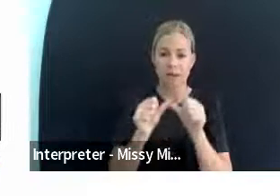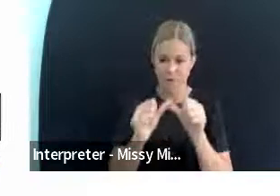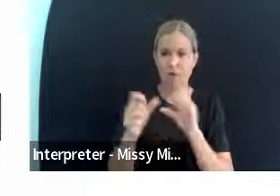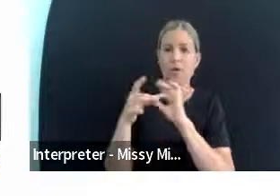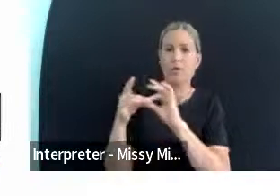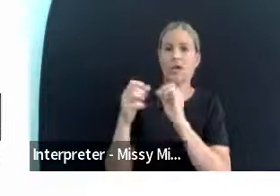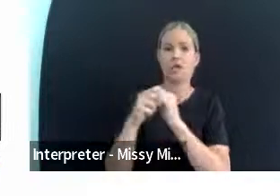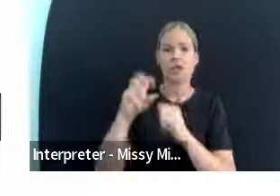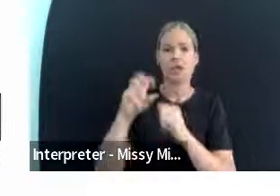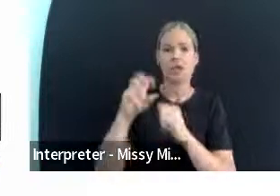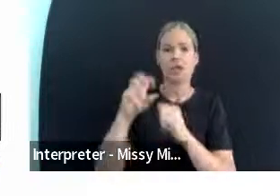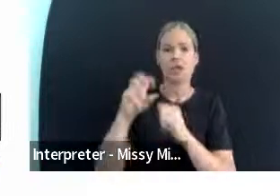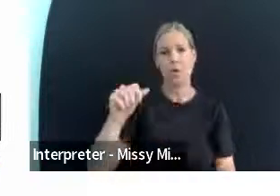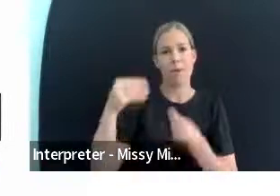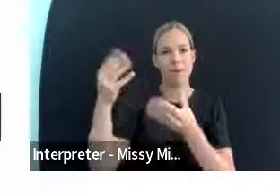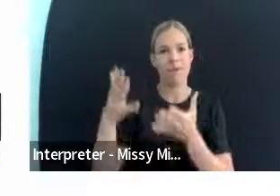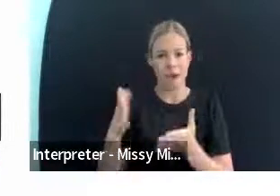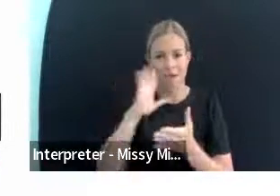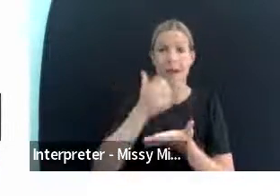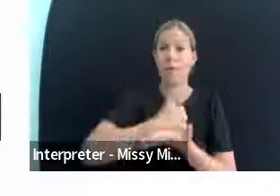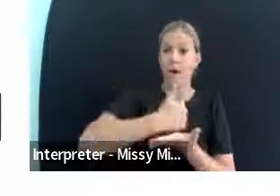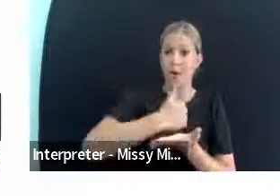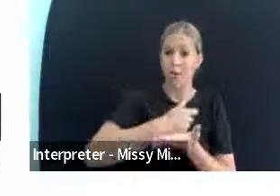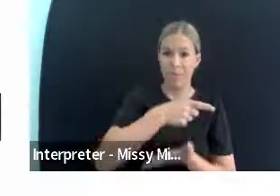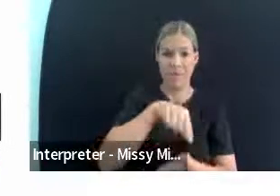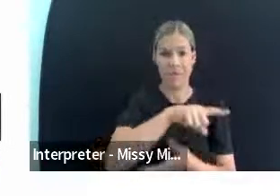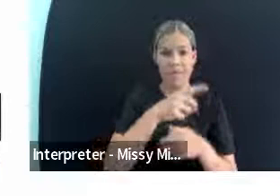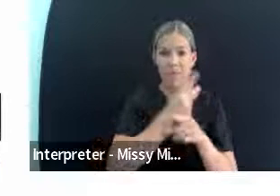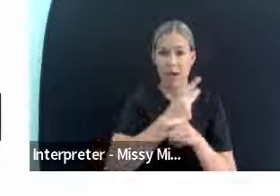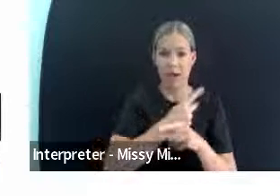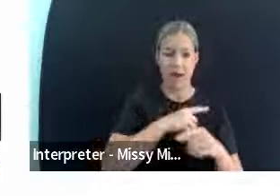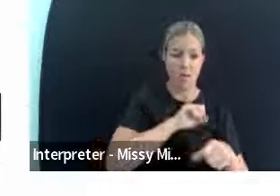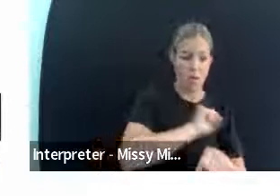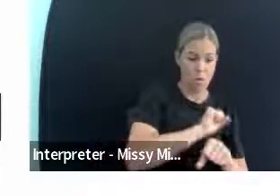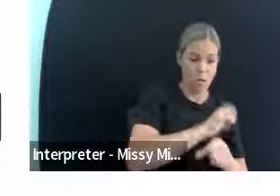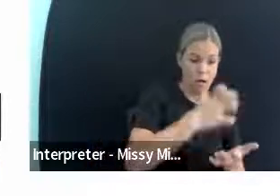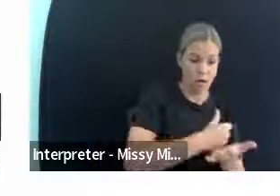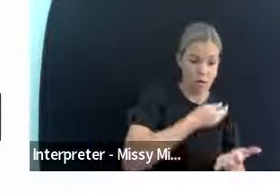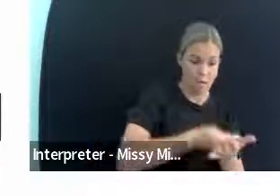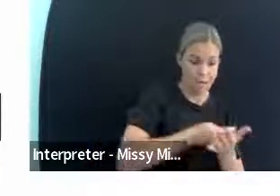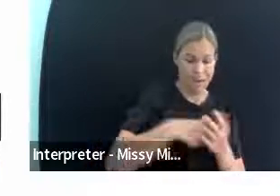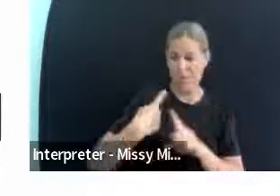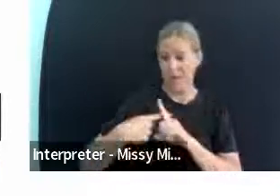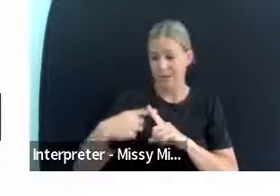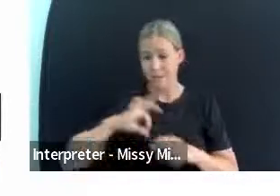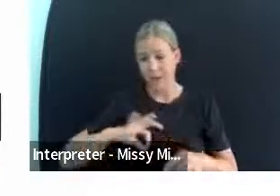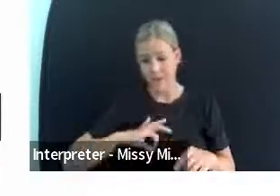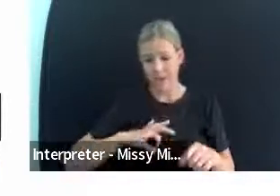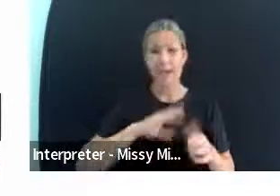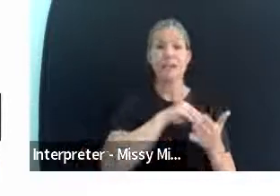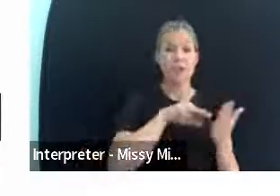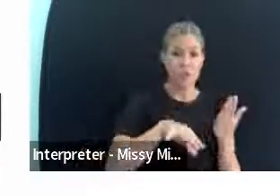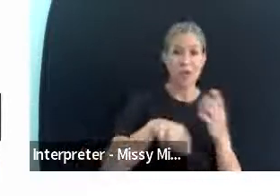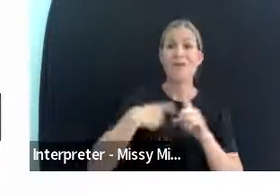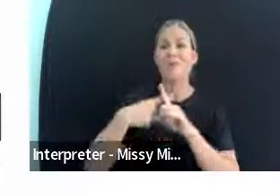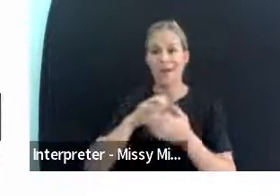with their WIPA provider that will serve them well, not only as a student, but also as an adult. So great, a